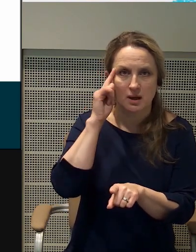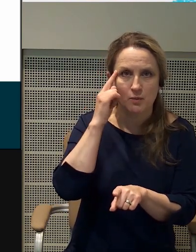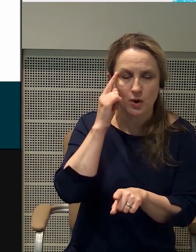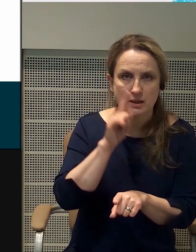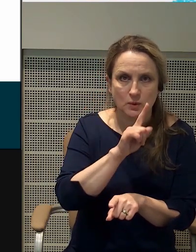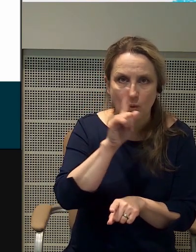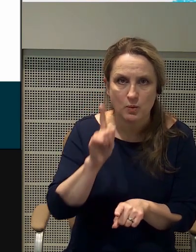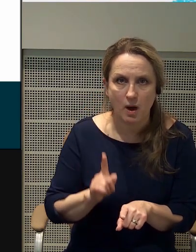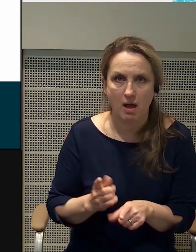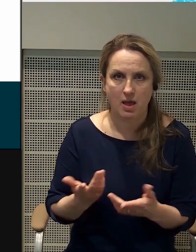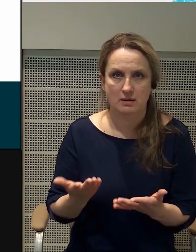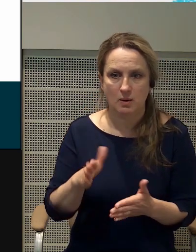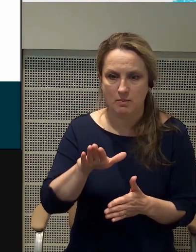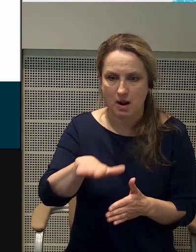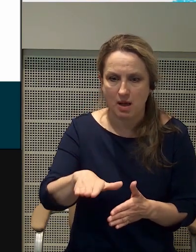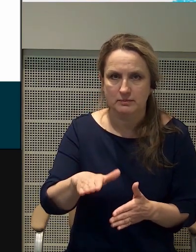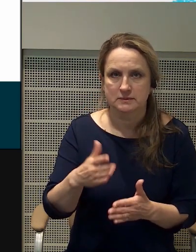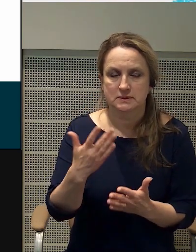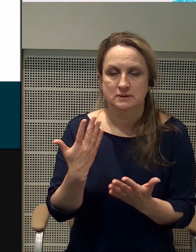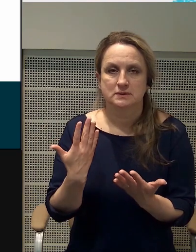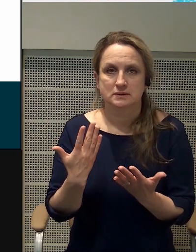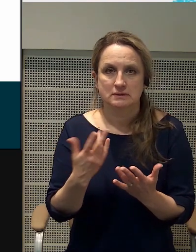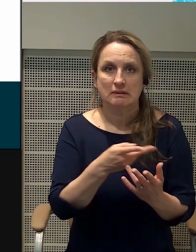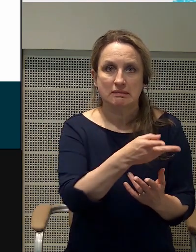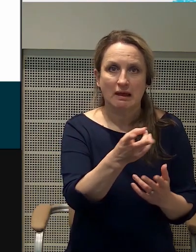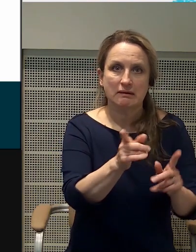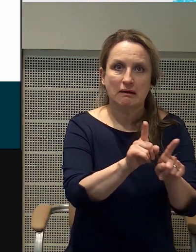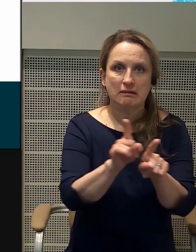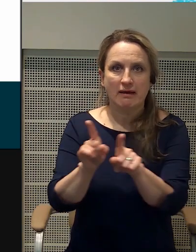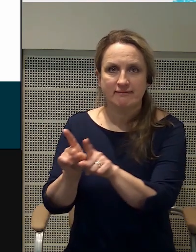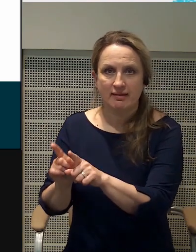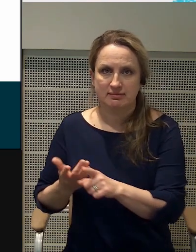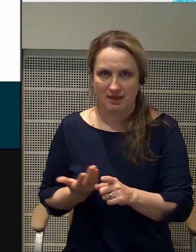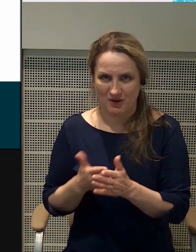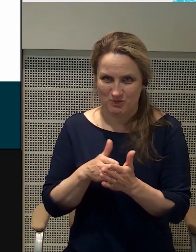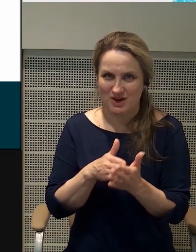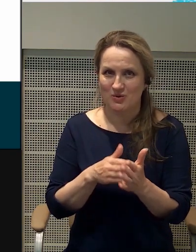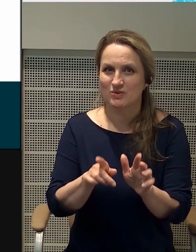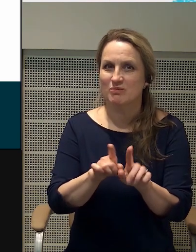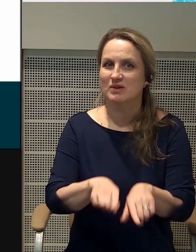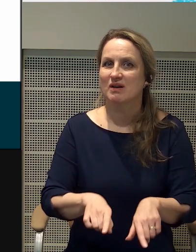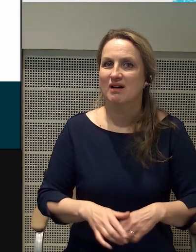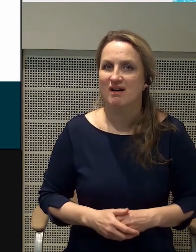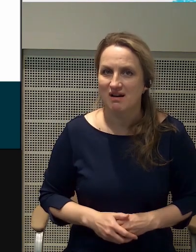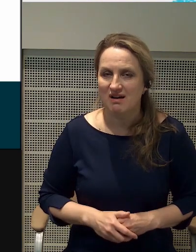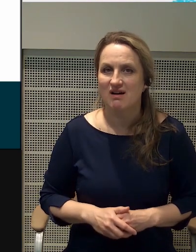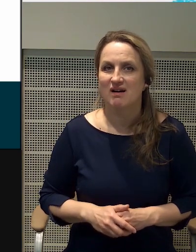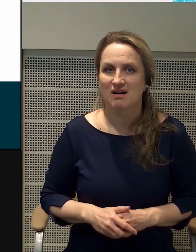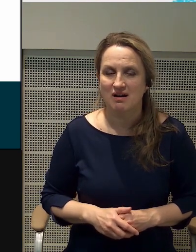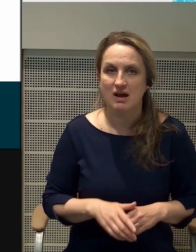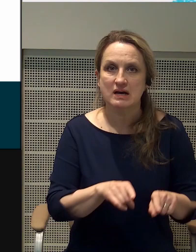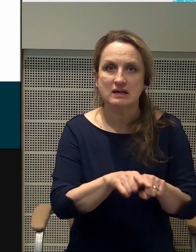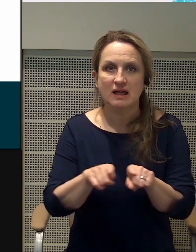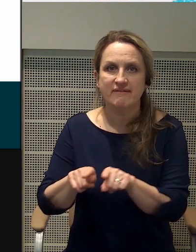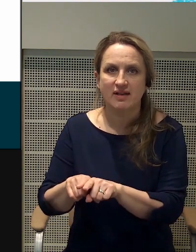very little research yet in siblings of someone with a rare disease. But it's important, and we should at least ask about it, and I